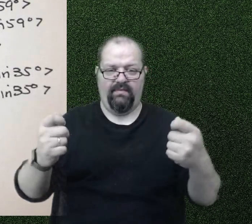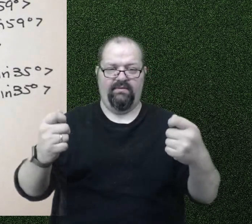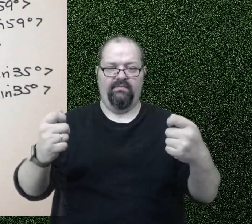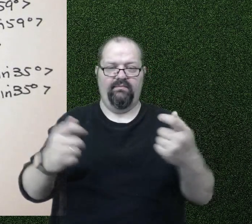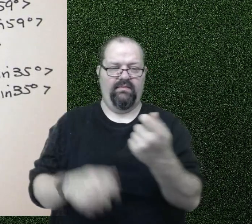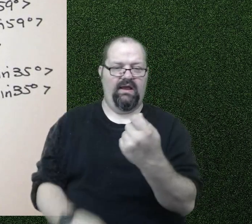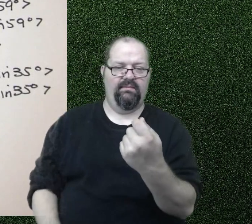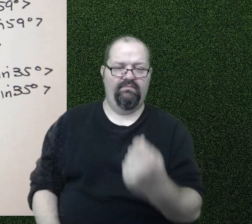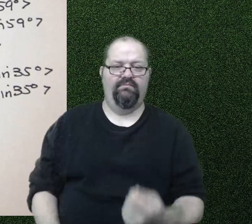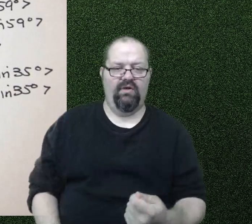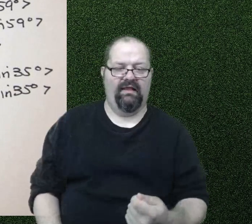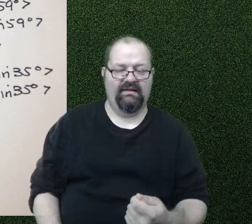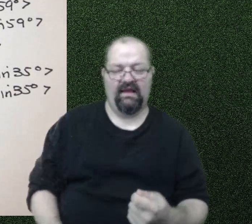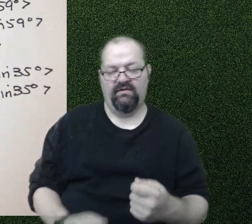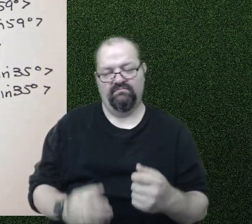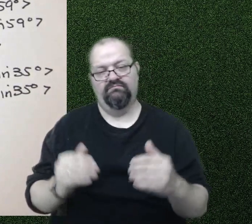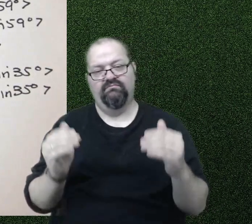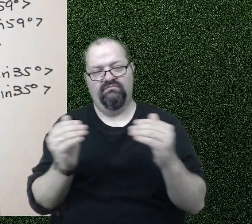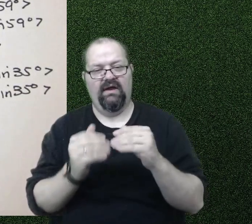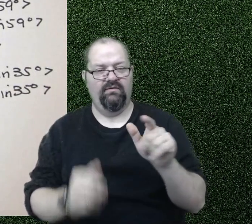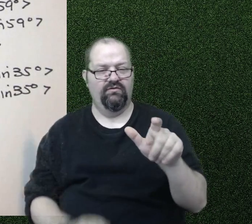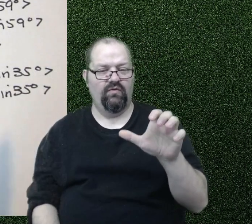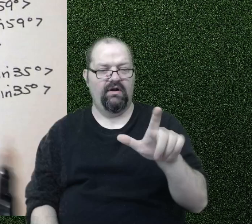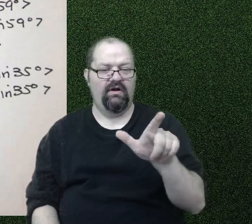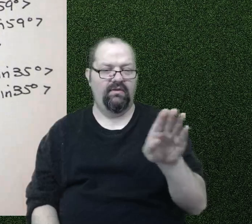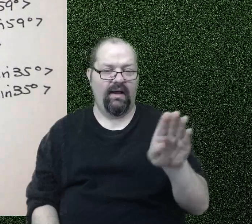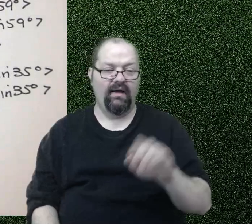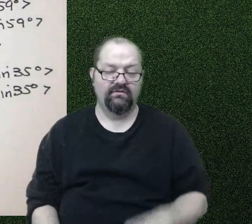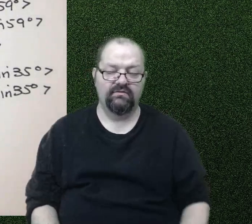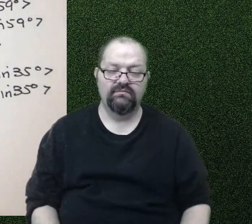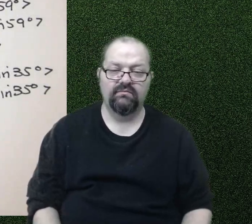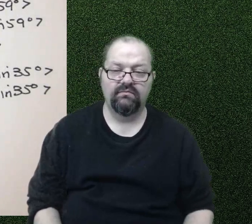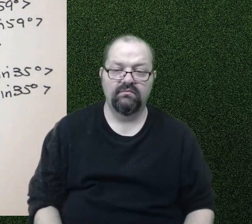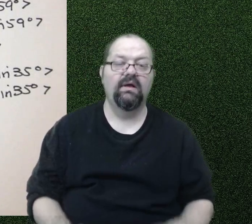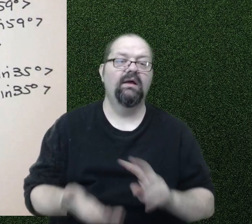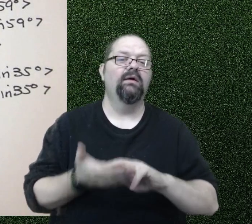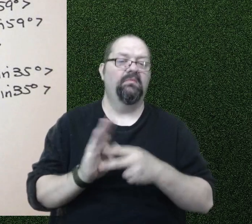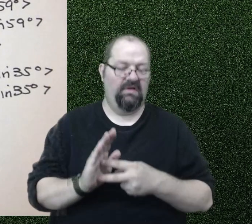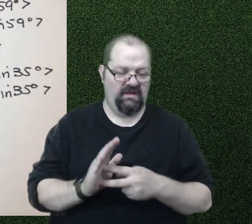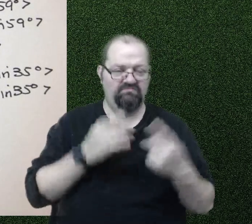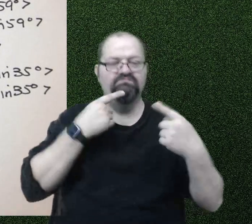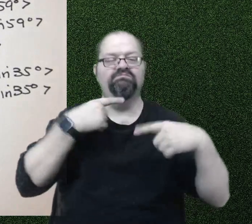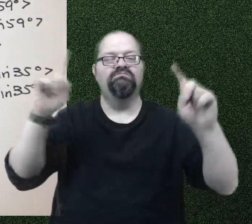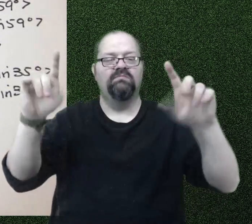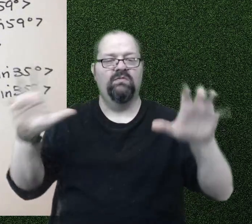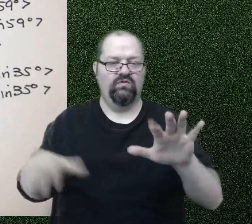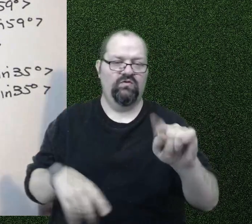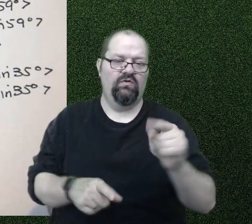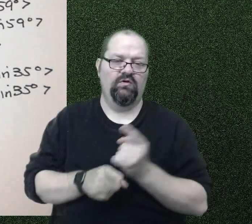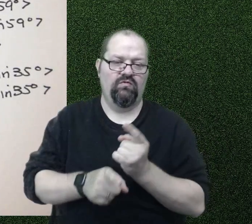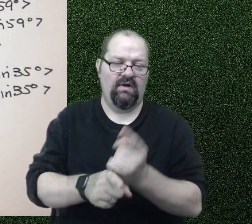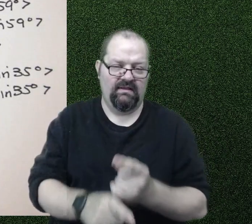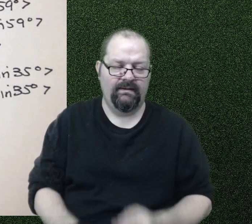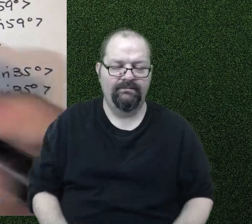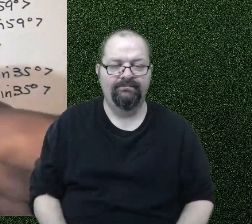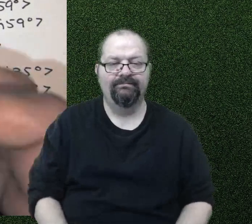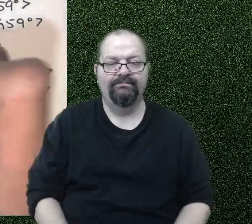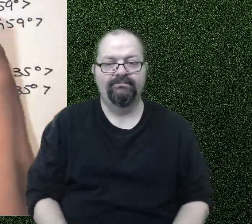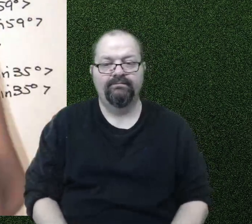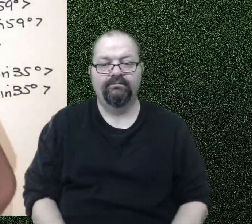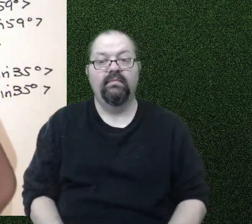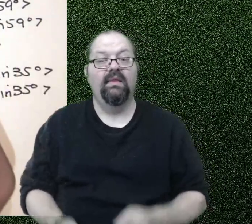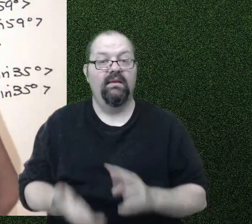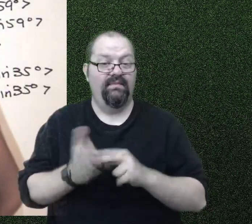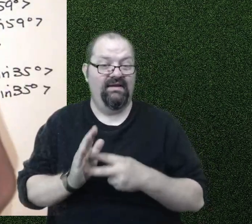over there. You add them together and approximately we're getting 100, and that's balancing that 100 pounds of force pulling down. So we answered